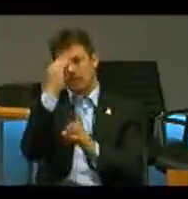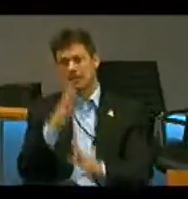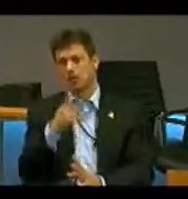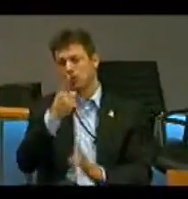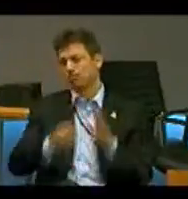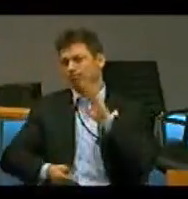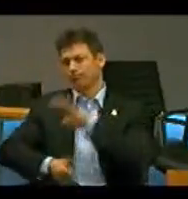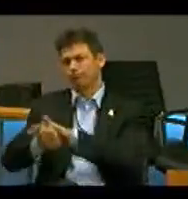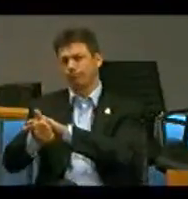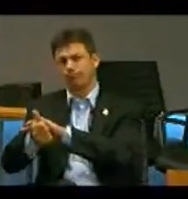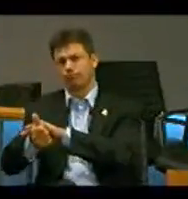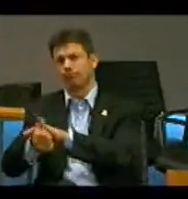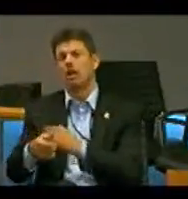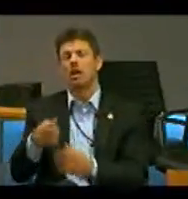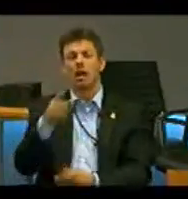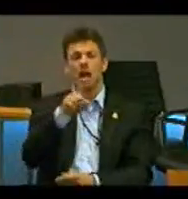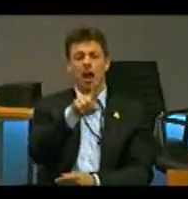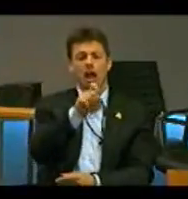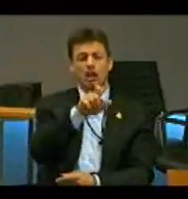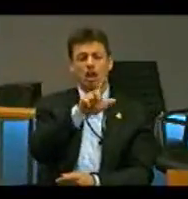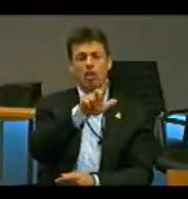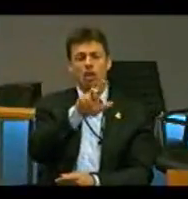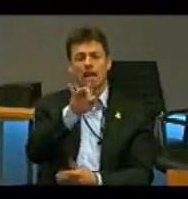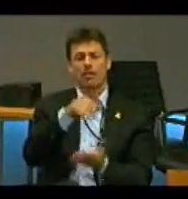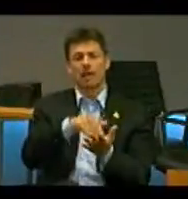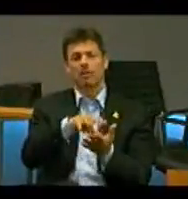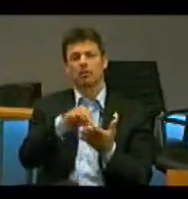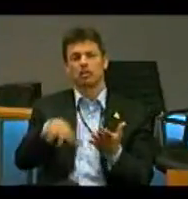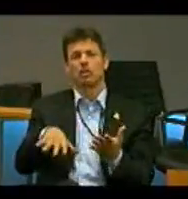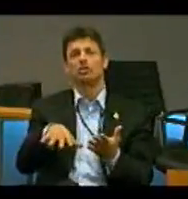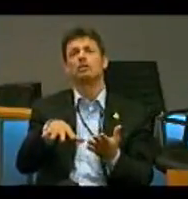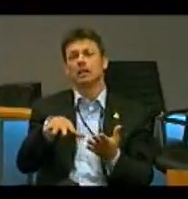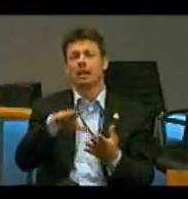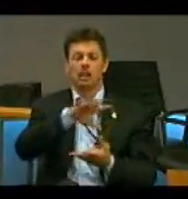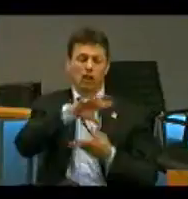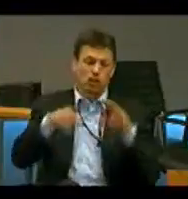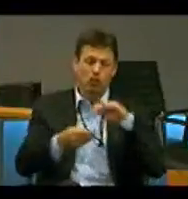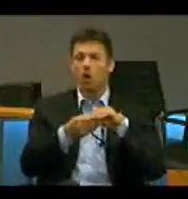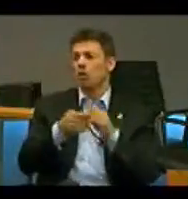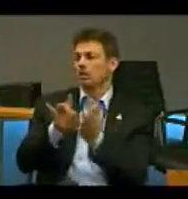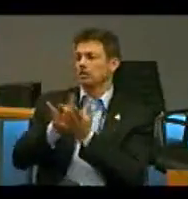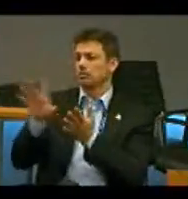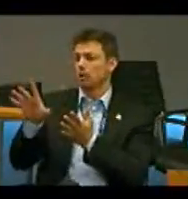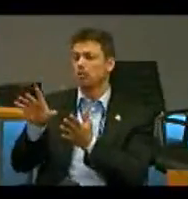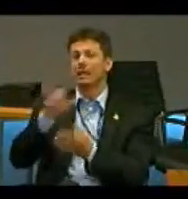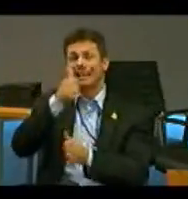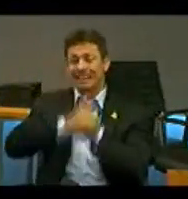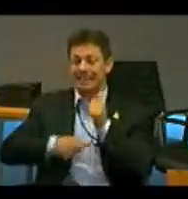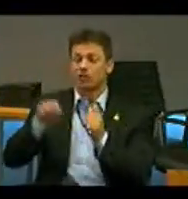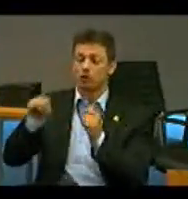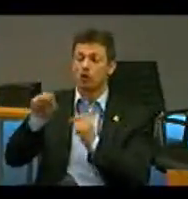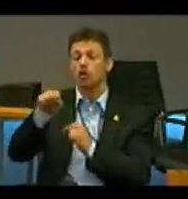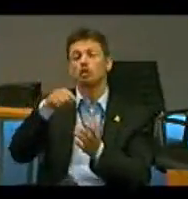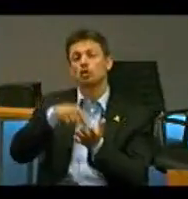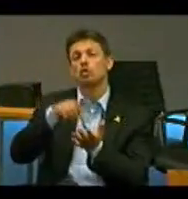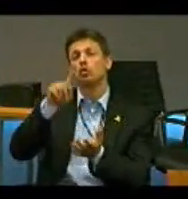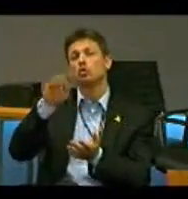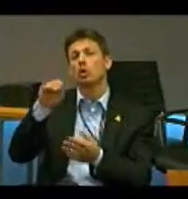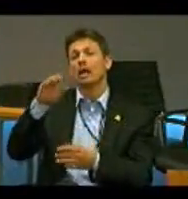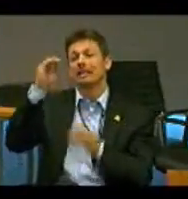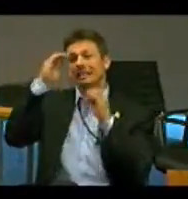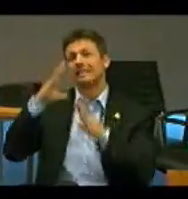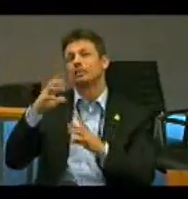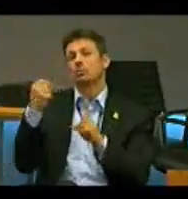You had 160,000 teachers were hit, and 130,000 total expulsions, and not each one of those was due to a teacher being